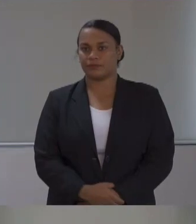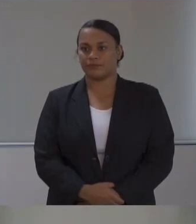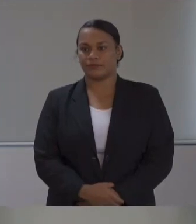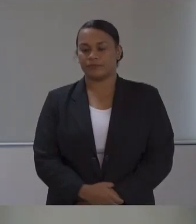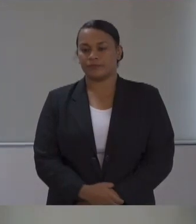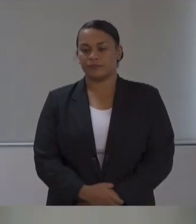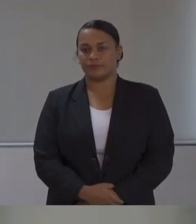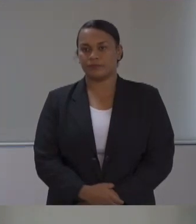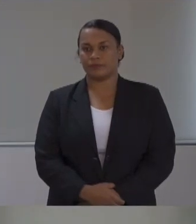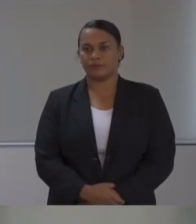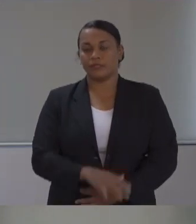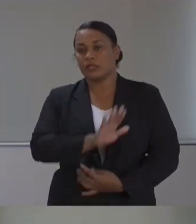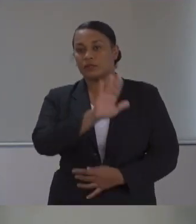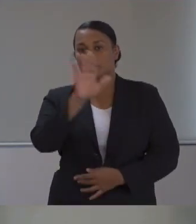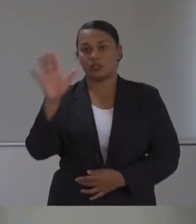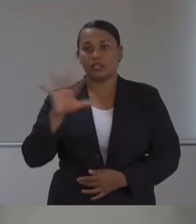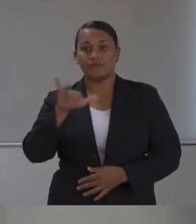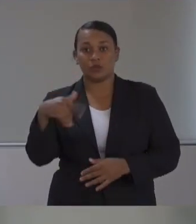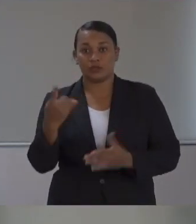Bulavinaga, everyone.